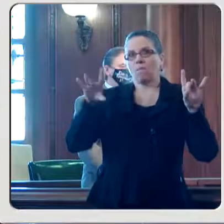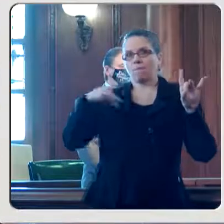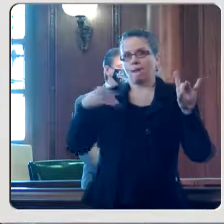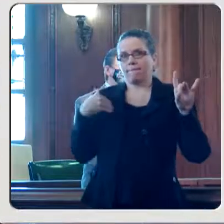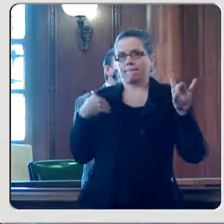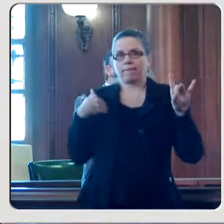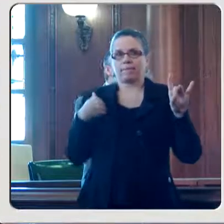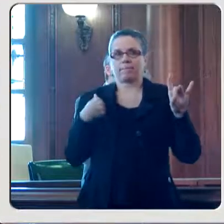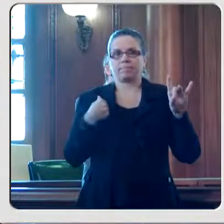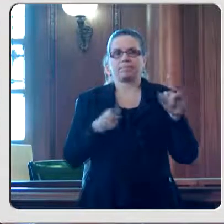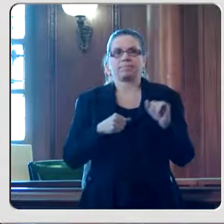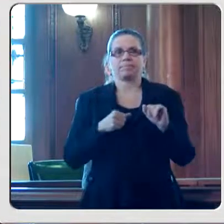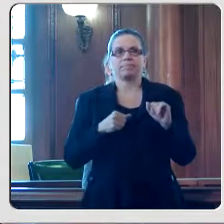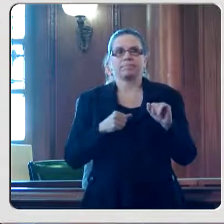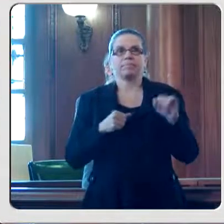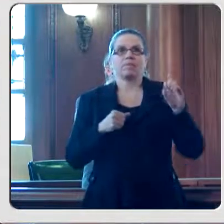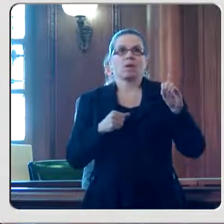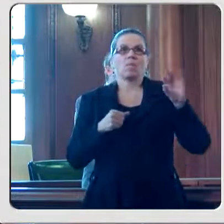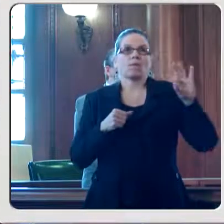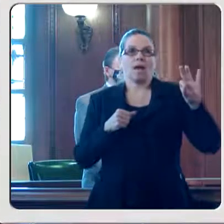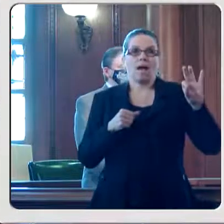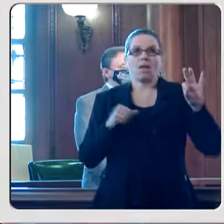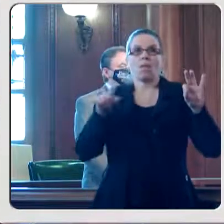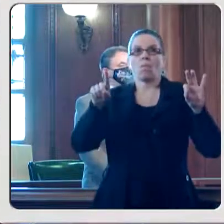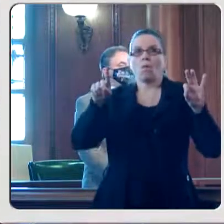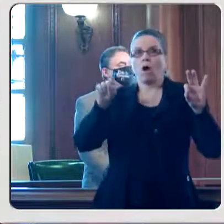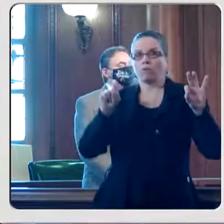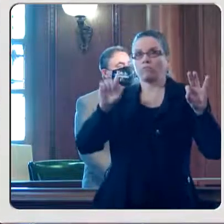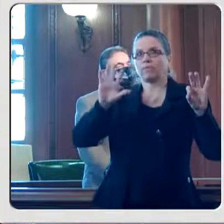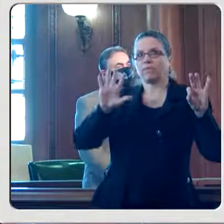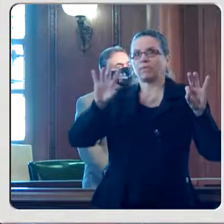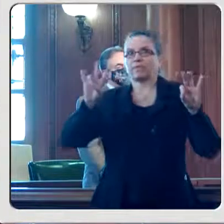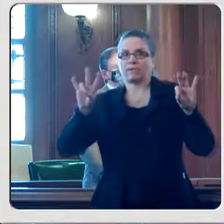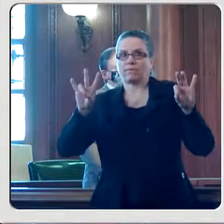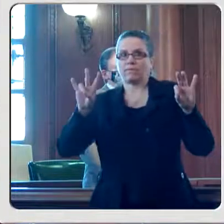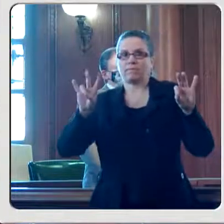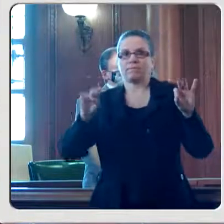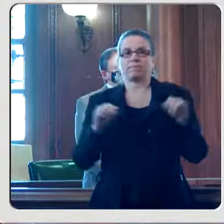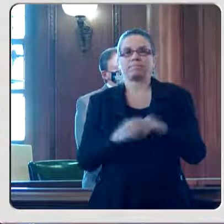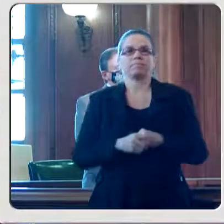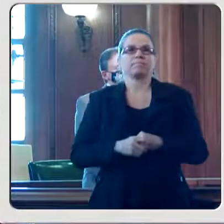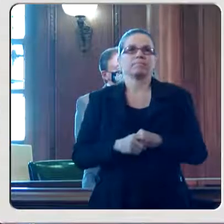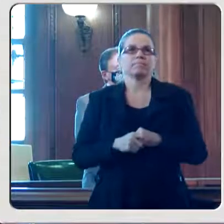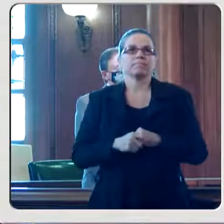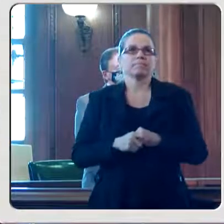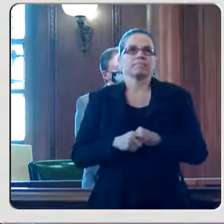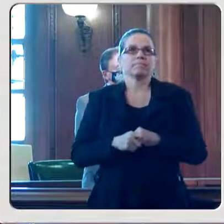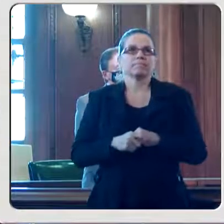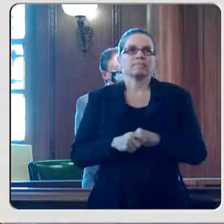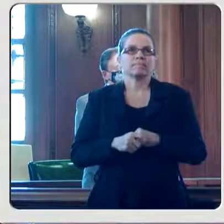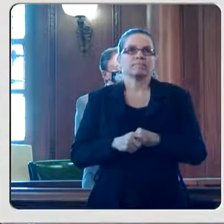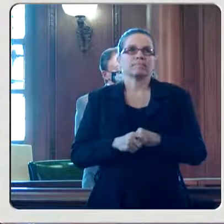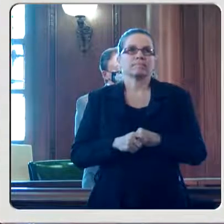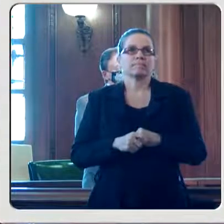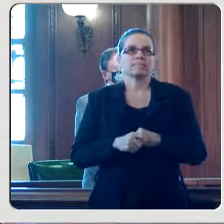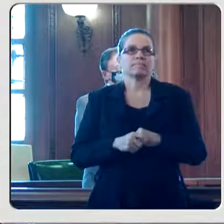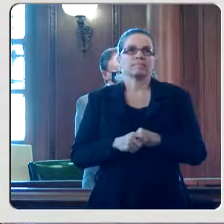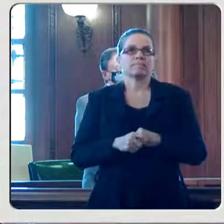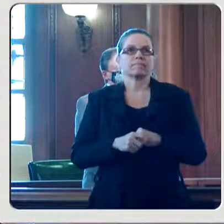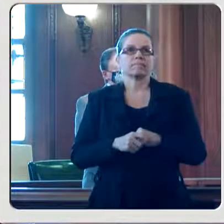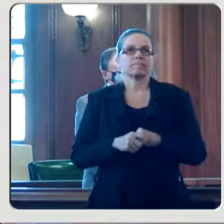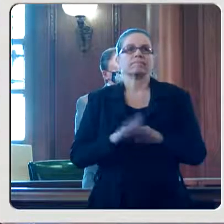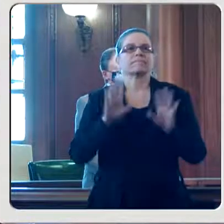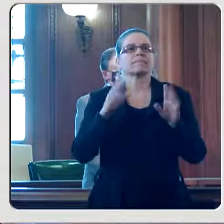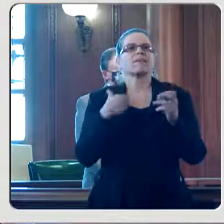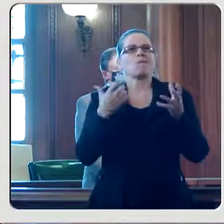15%. 09, 157 cases, which is 24%. Let me back up and say that